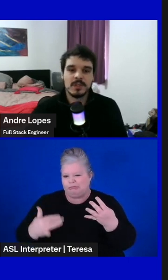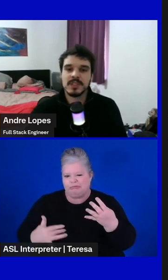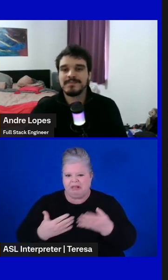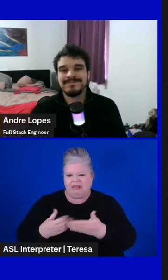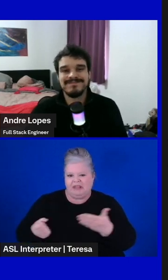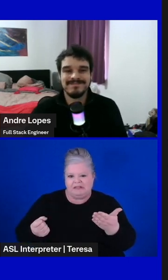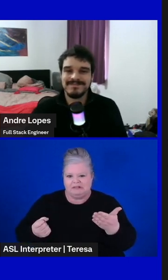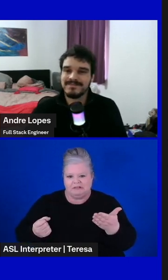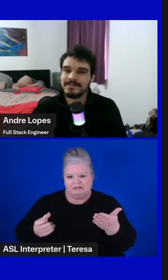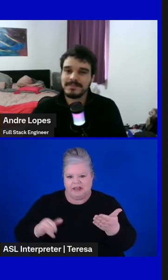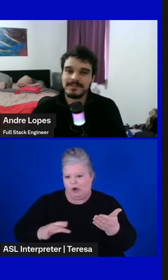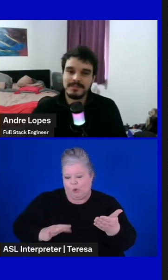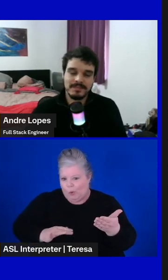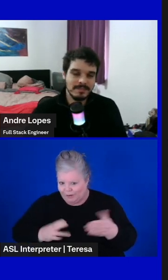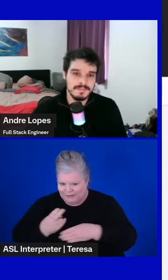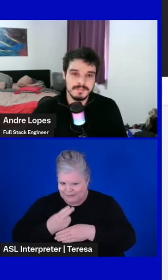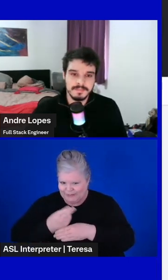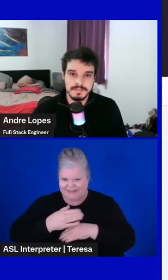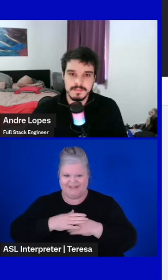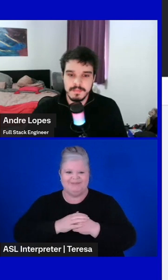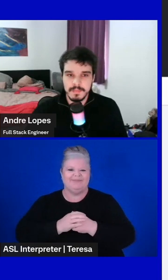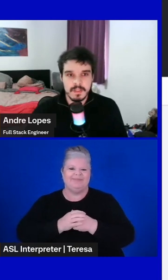to be using.